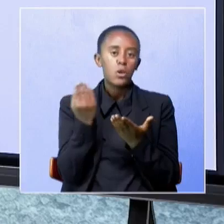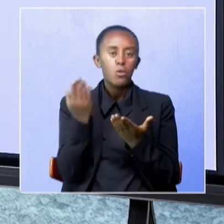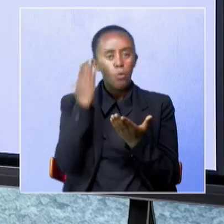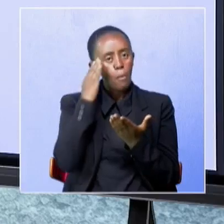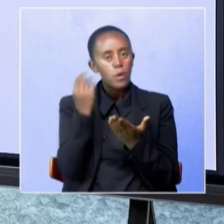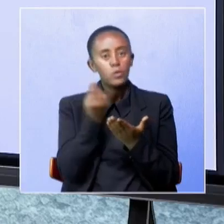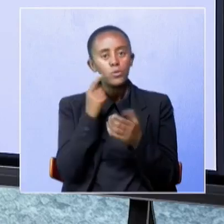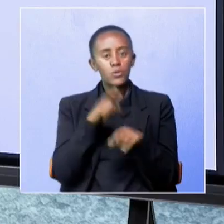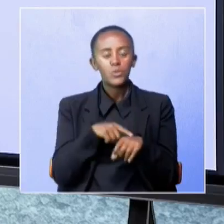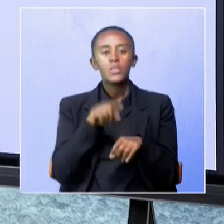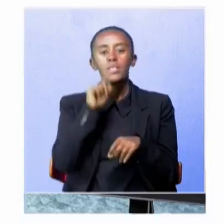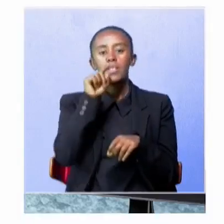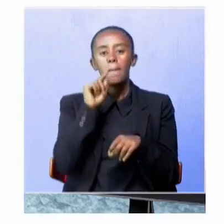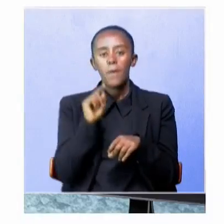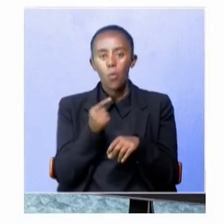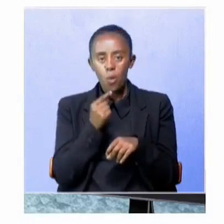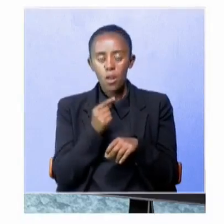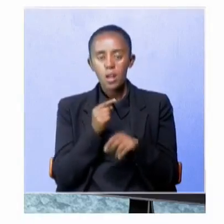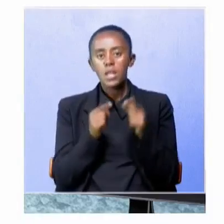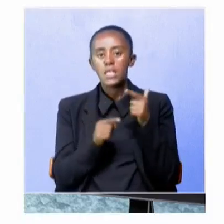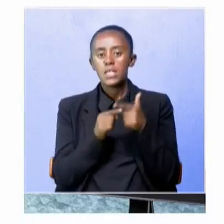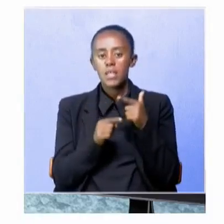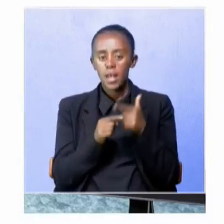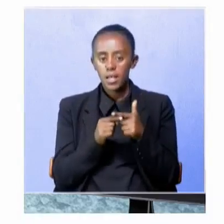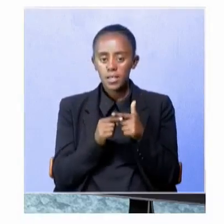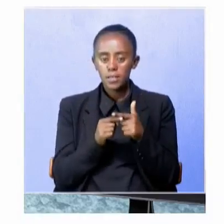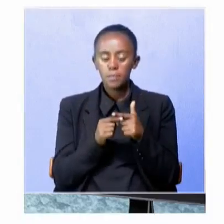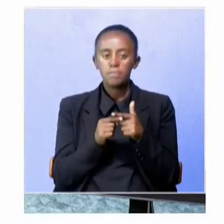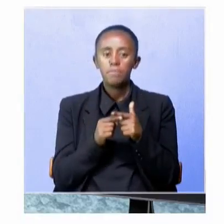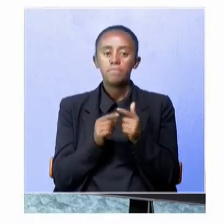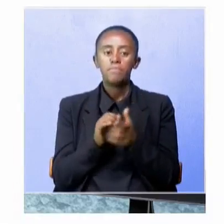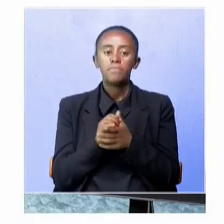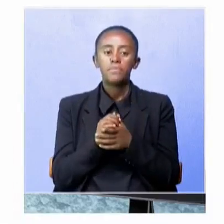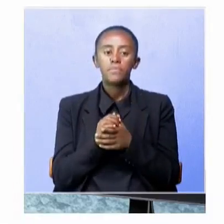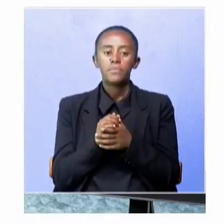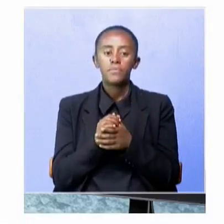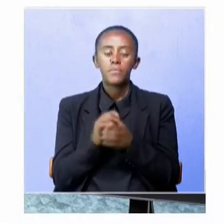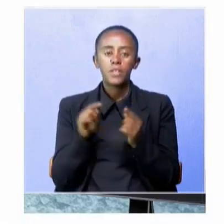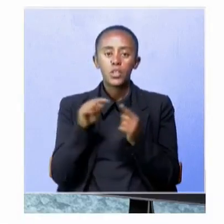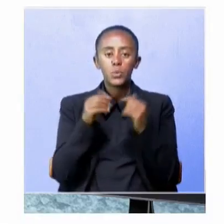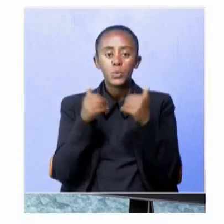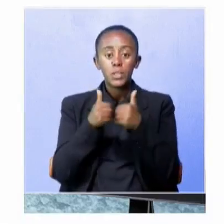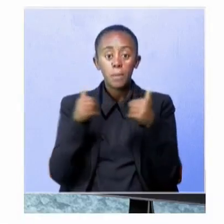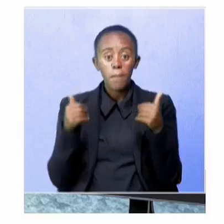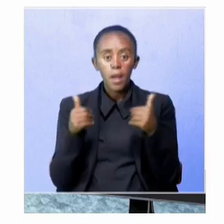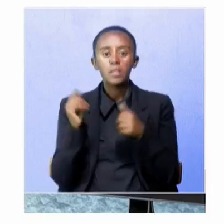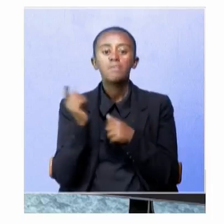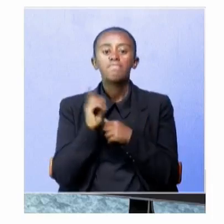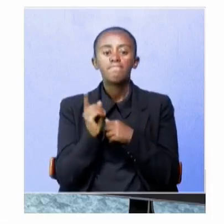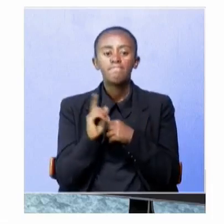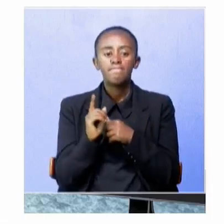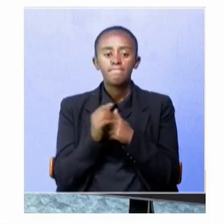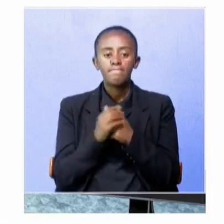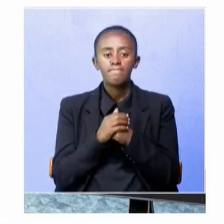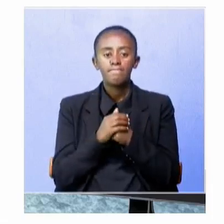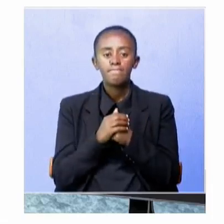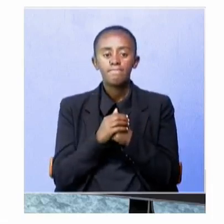of a semicolon. The second one is to separate what?